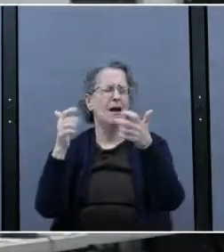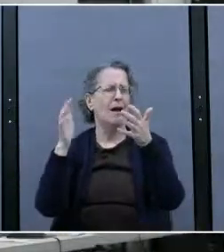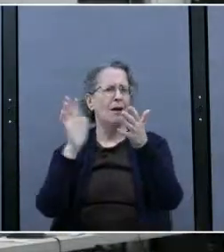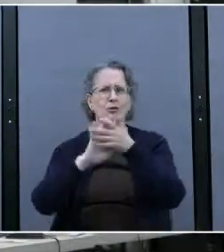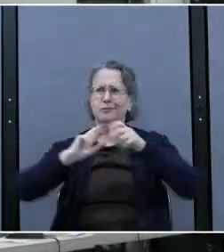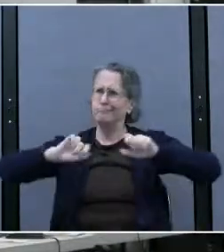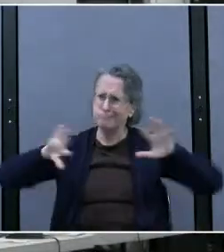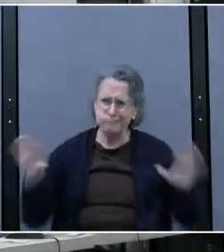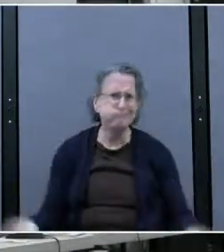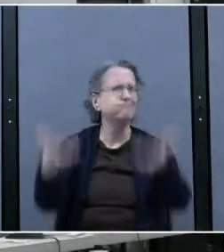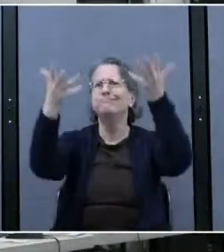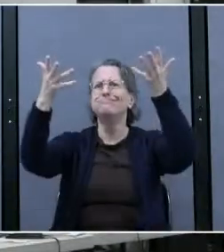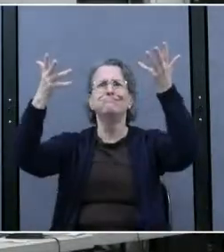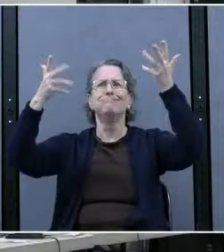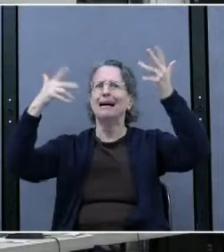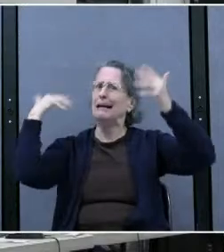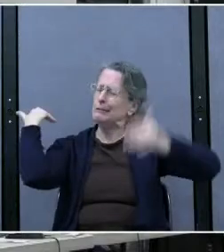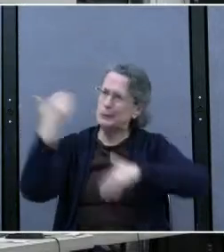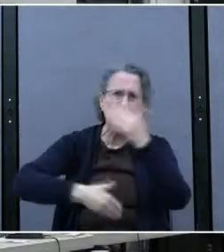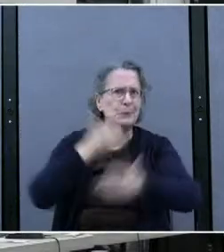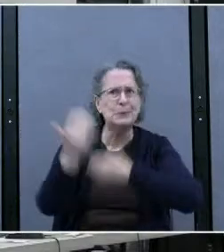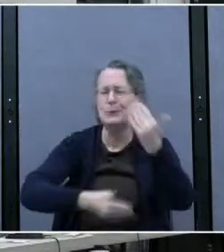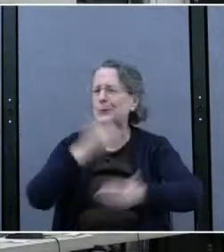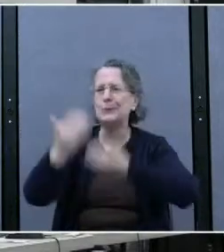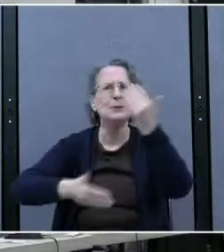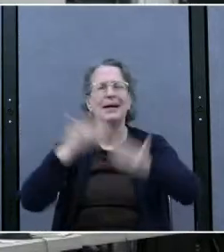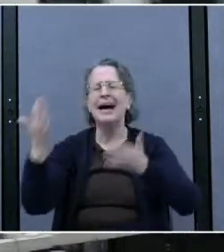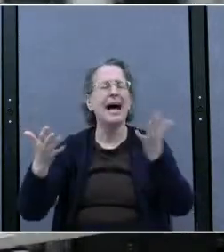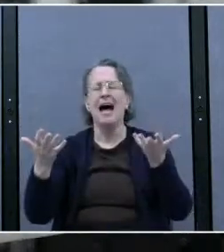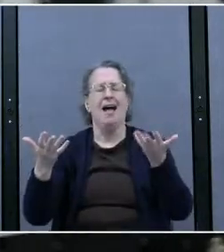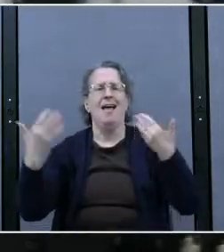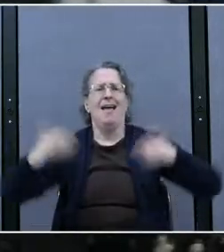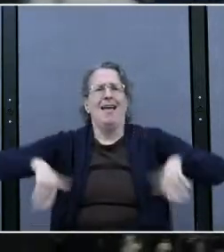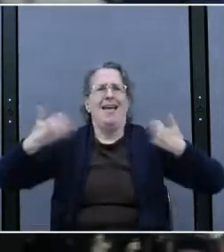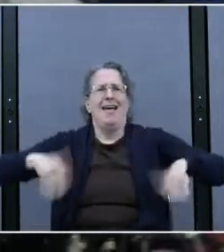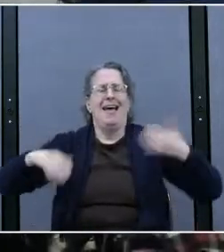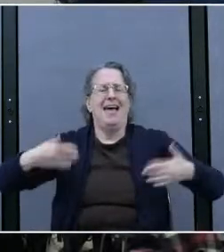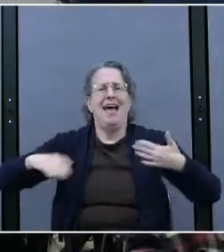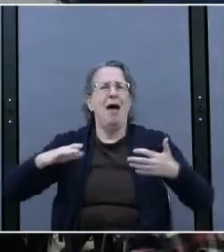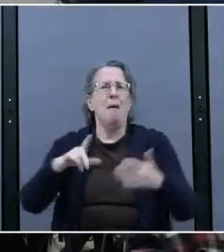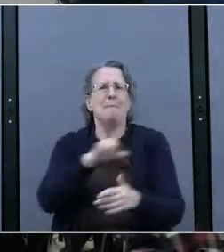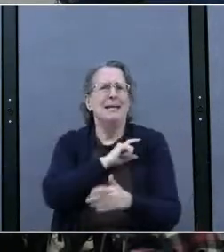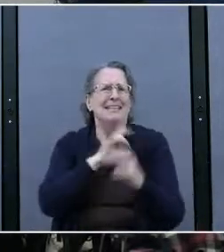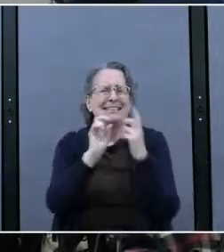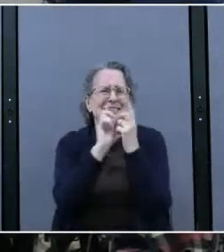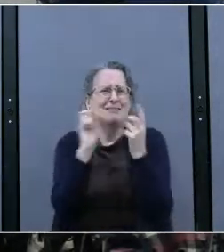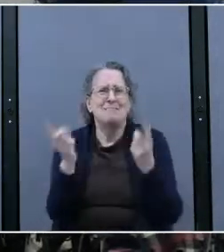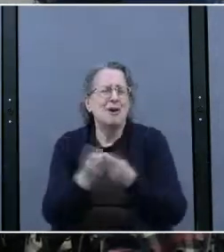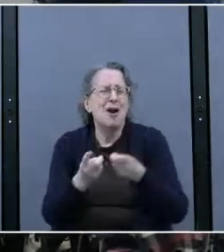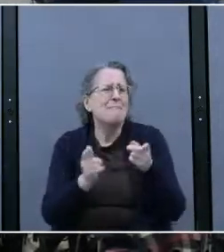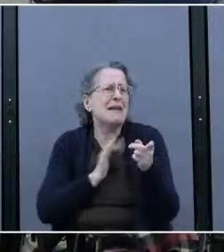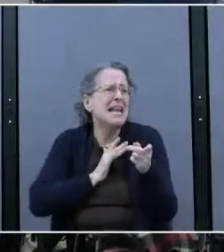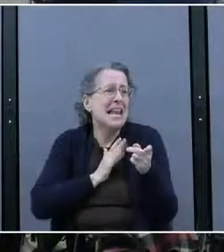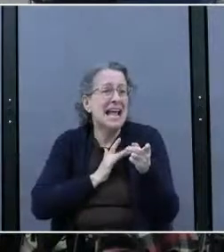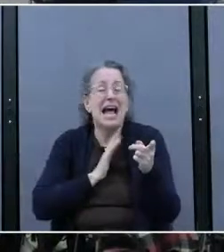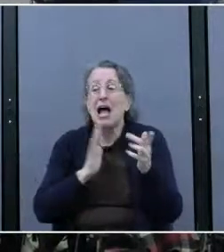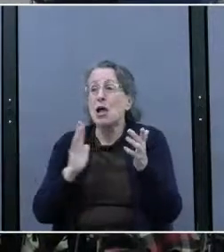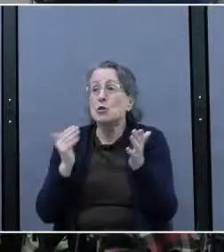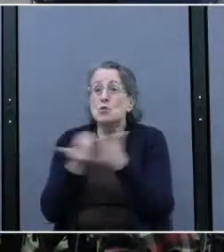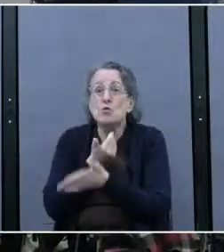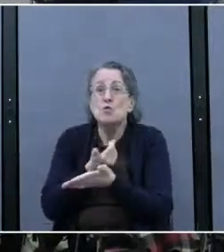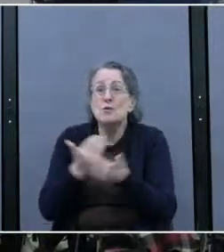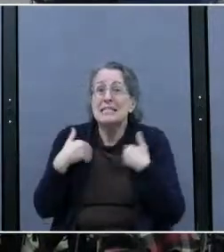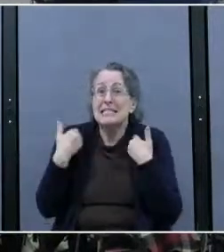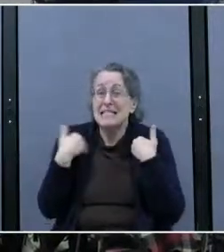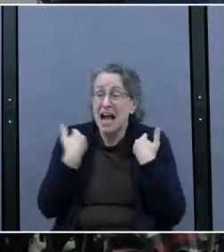And really, the Brattleboro Police Department is now today a place where young officers want to go. And